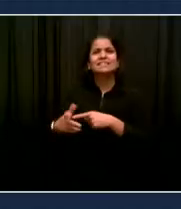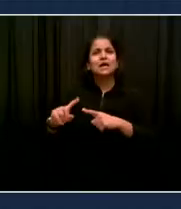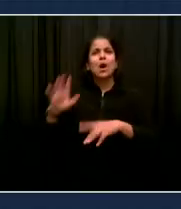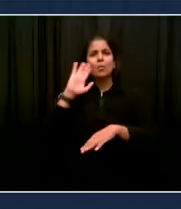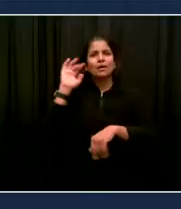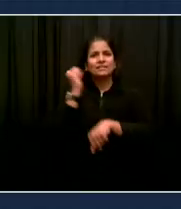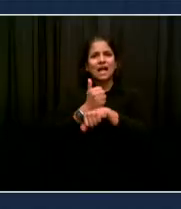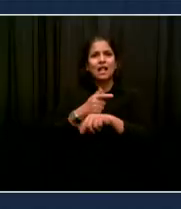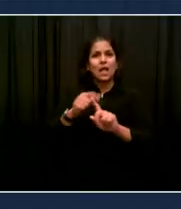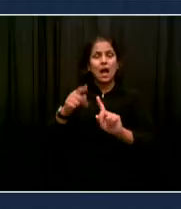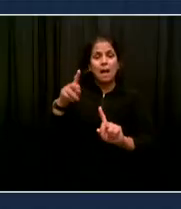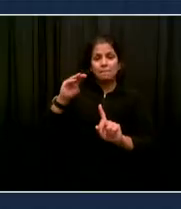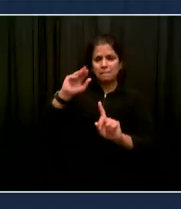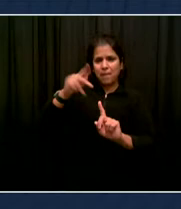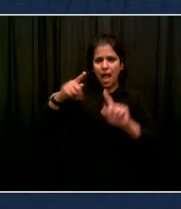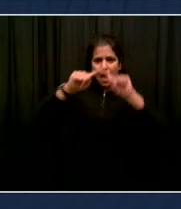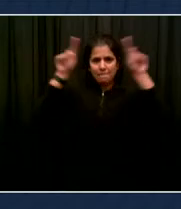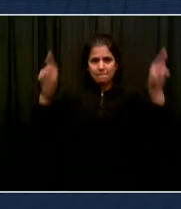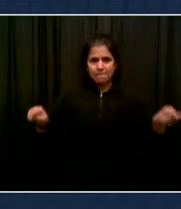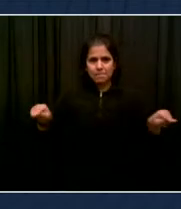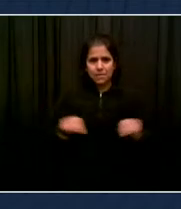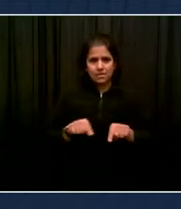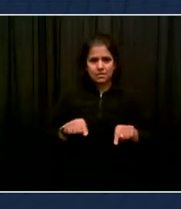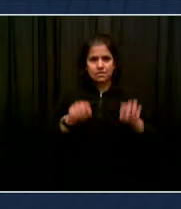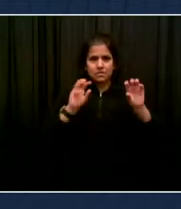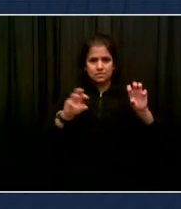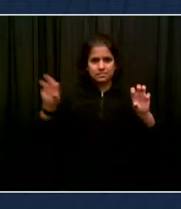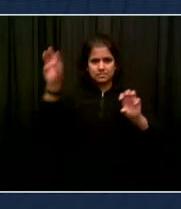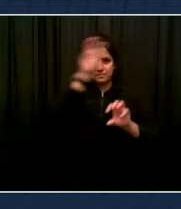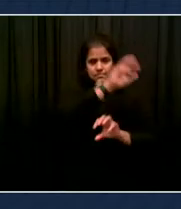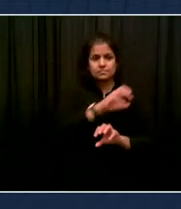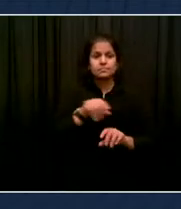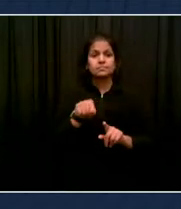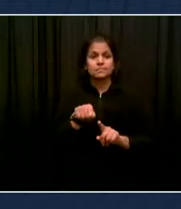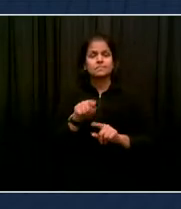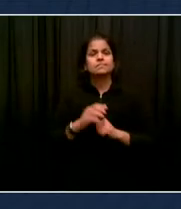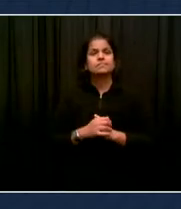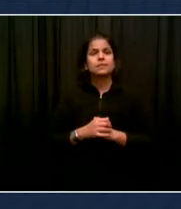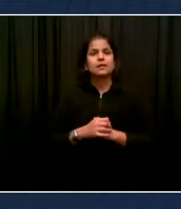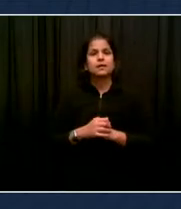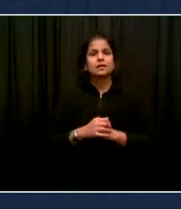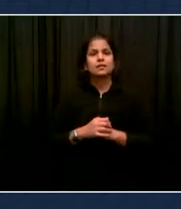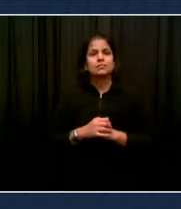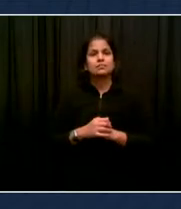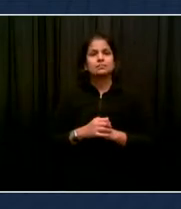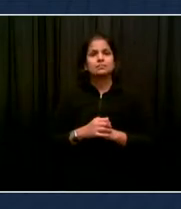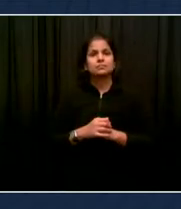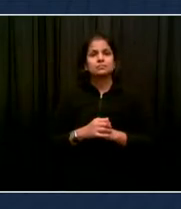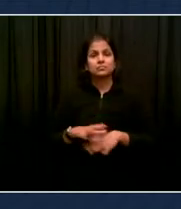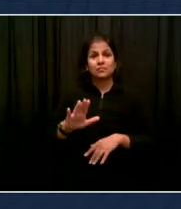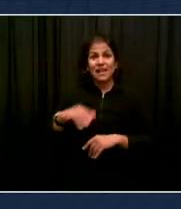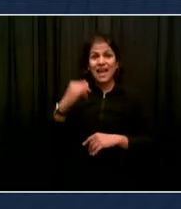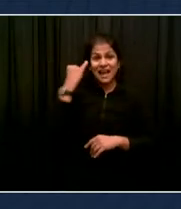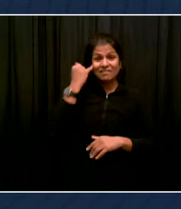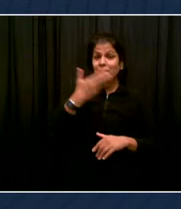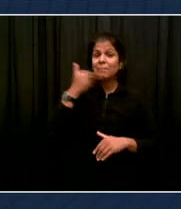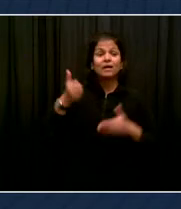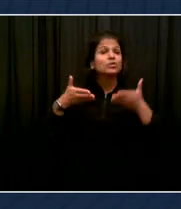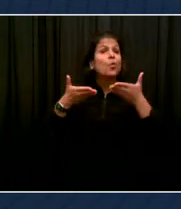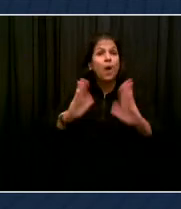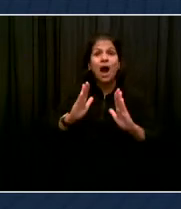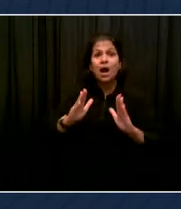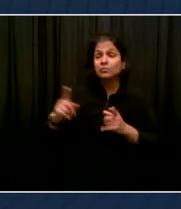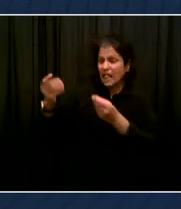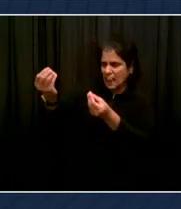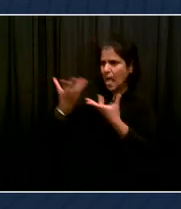So that's your source of truth 100% of the time, along with the correct hours. If there's a better way, we welcome more feedback. In addition, we also have our tracker for the